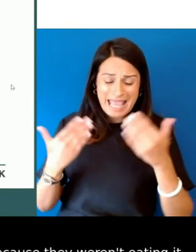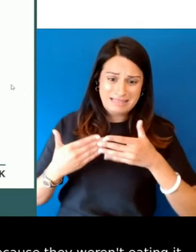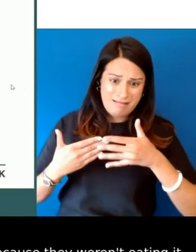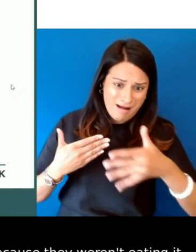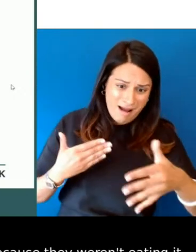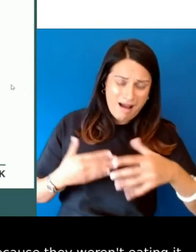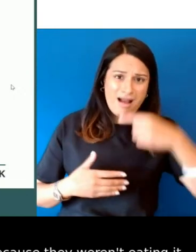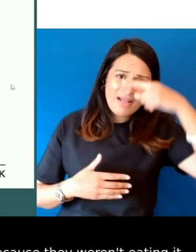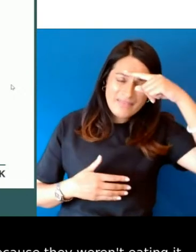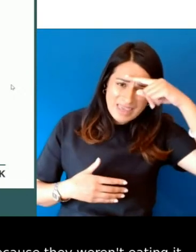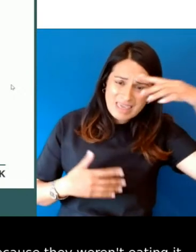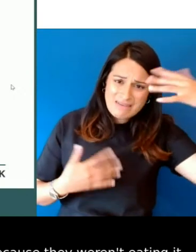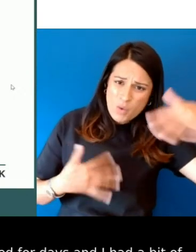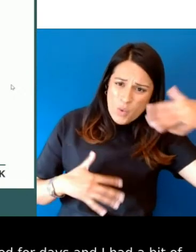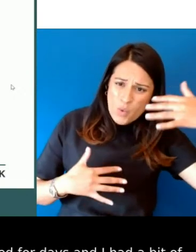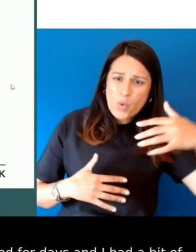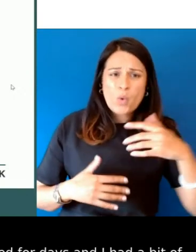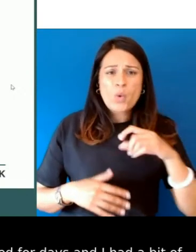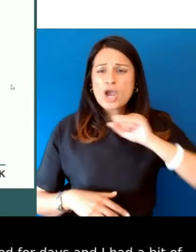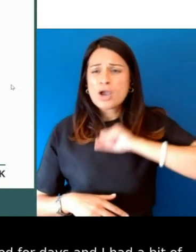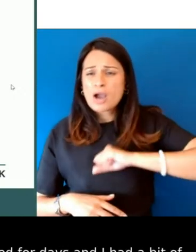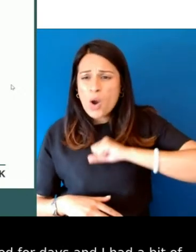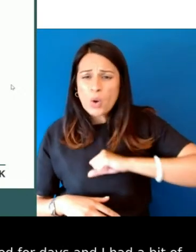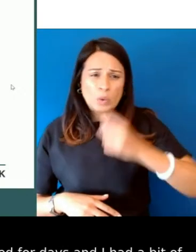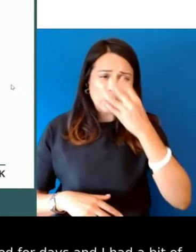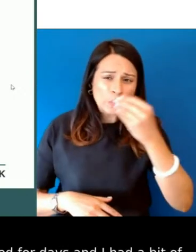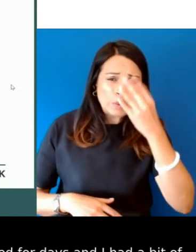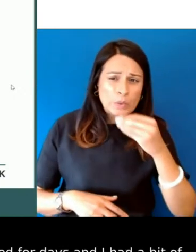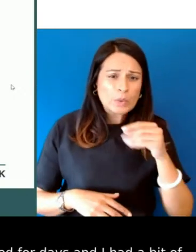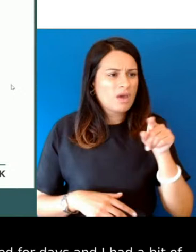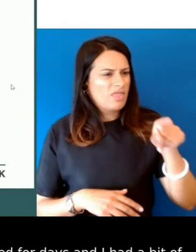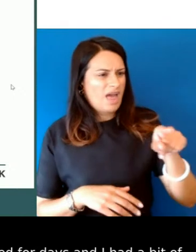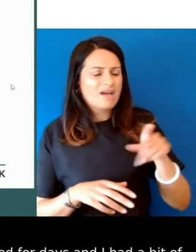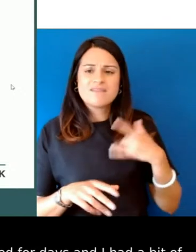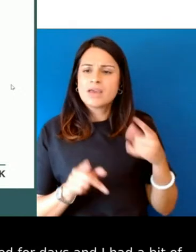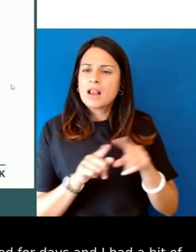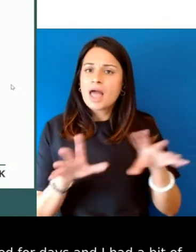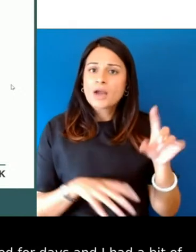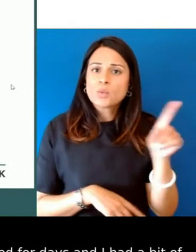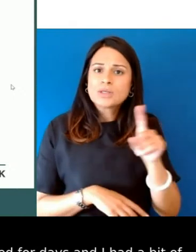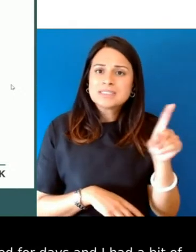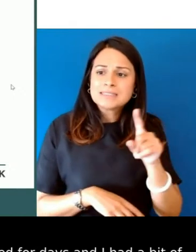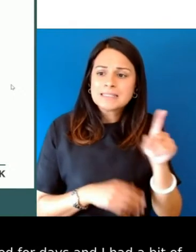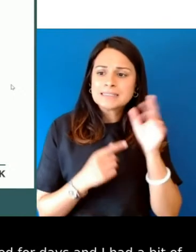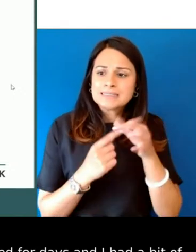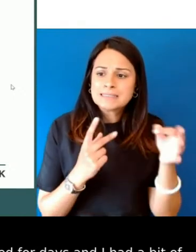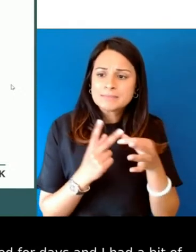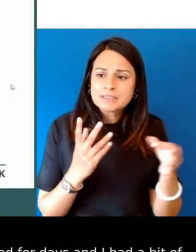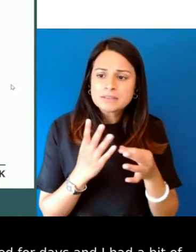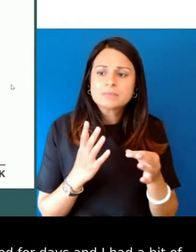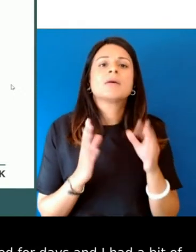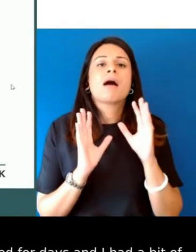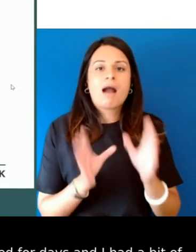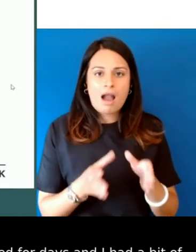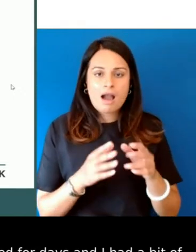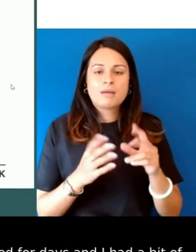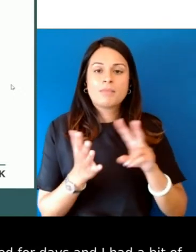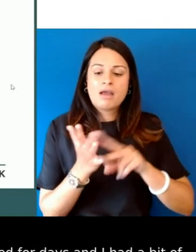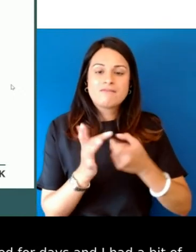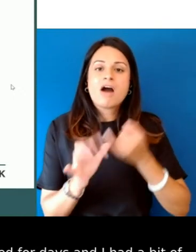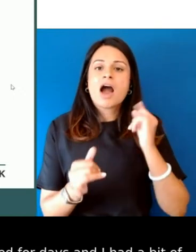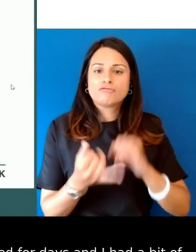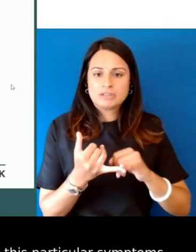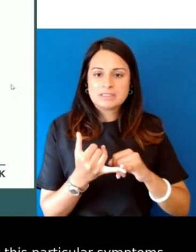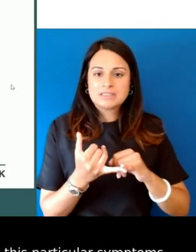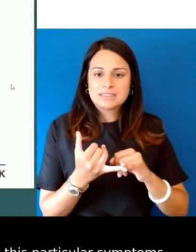a cold then you're going to say okay it's much more likely that this particular symptoms were triggered by some sort of virus you had at the moment